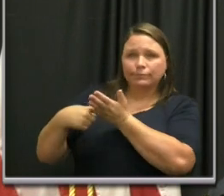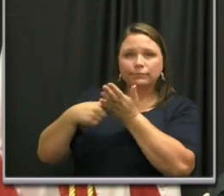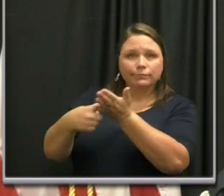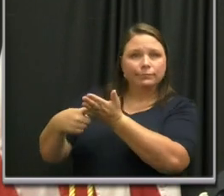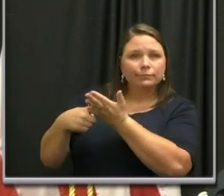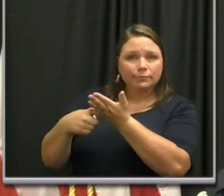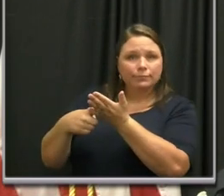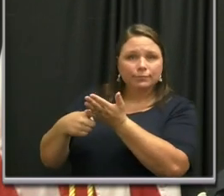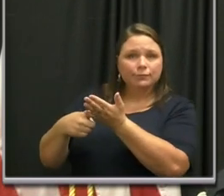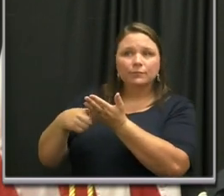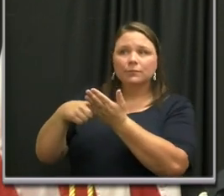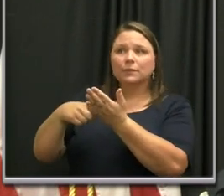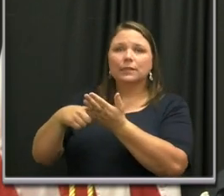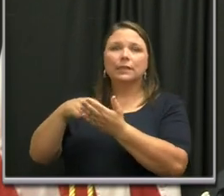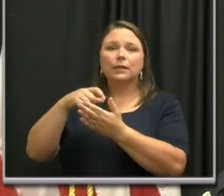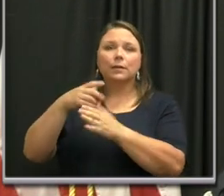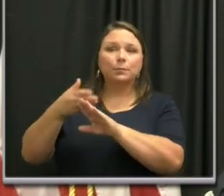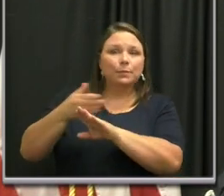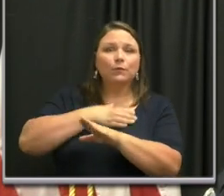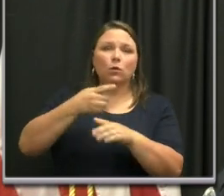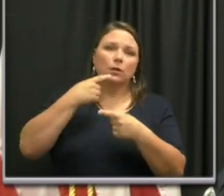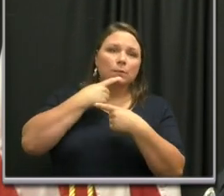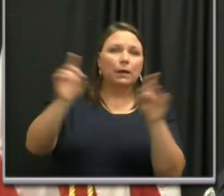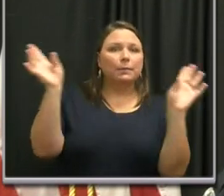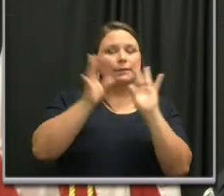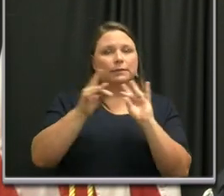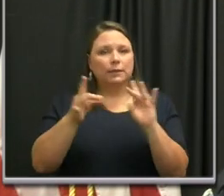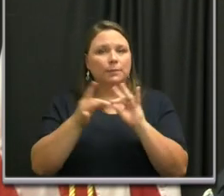to issuing public statements.